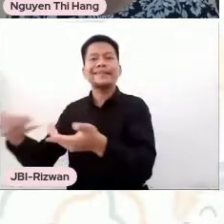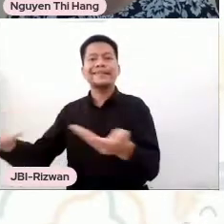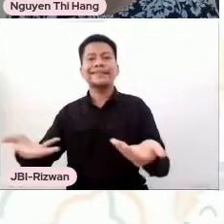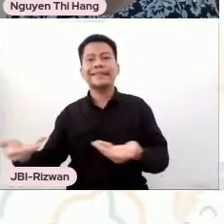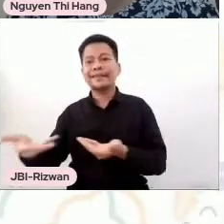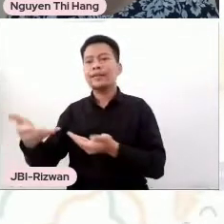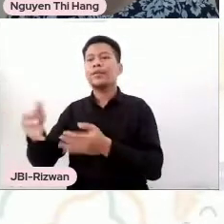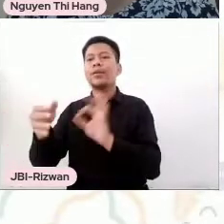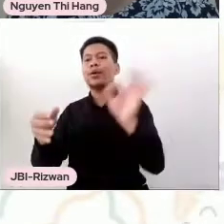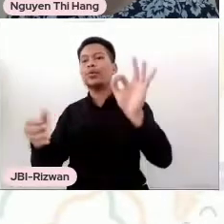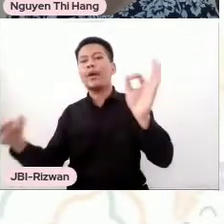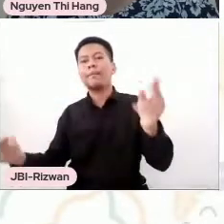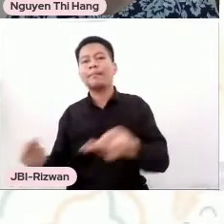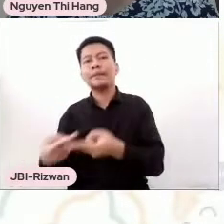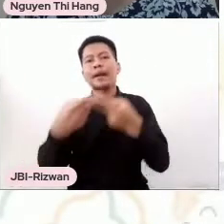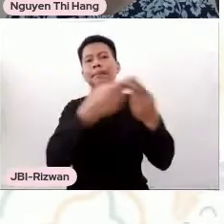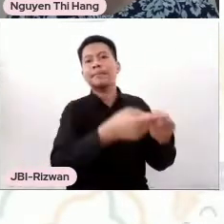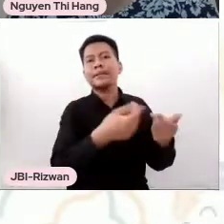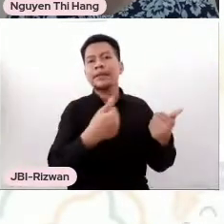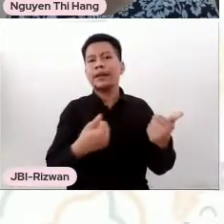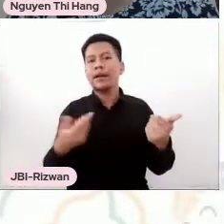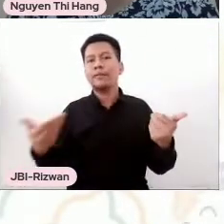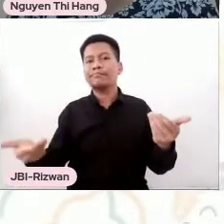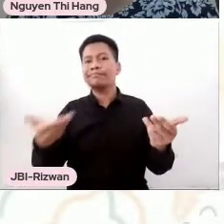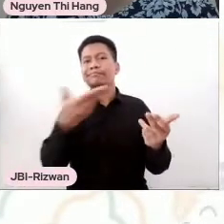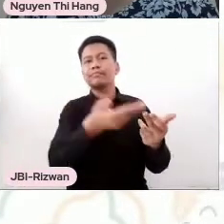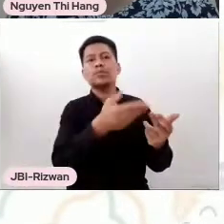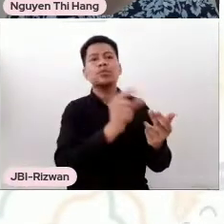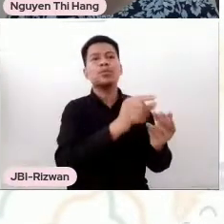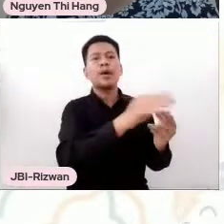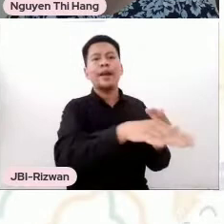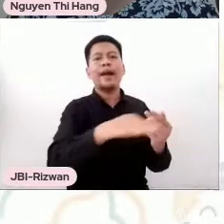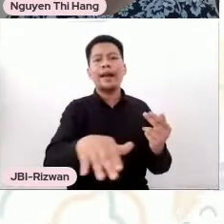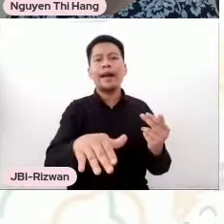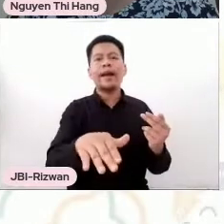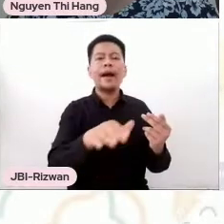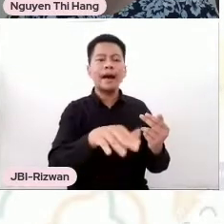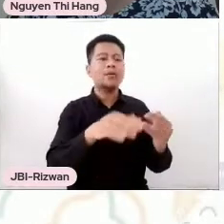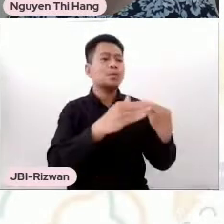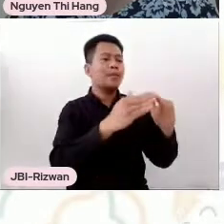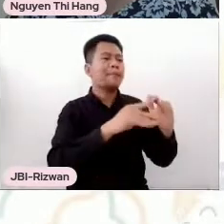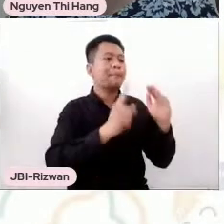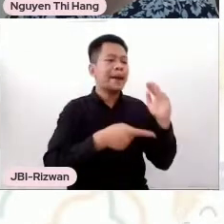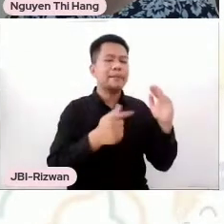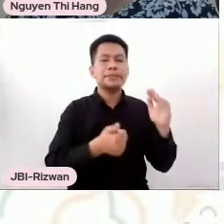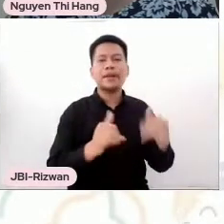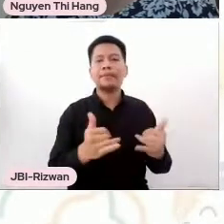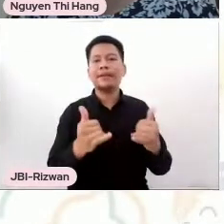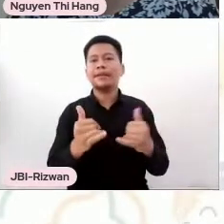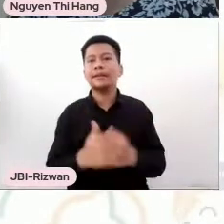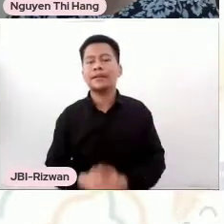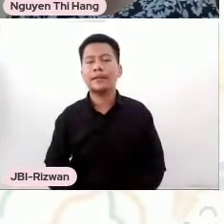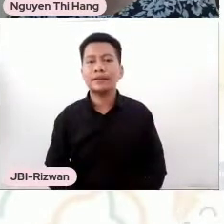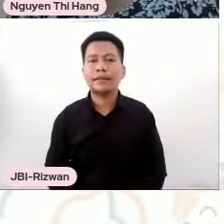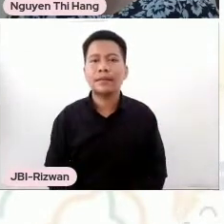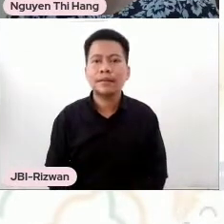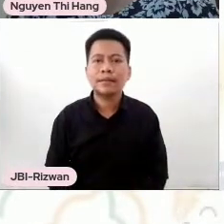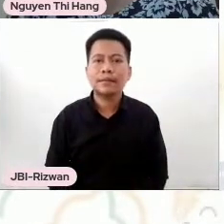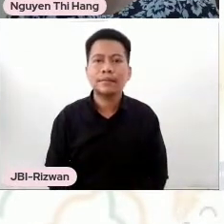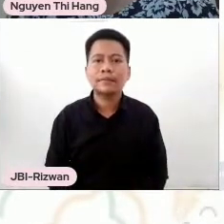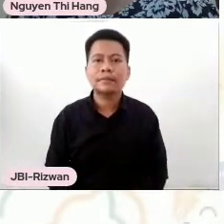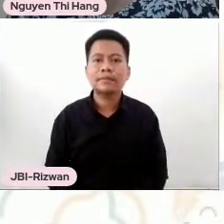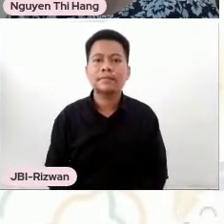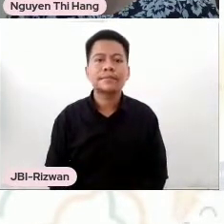tua untuk anak-anaknya supaya bisa dipakai di rumah. So how long can they use the